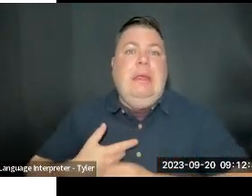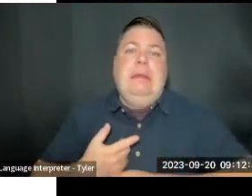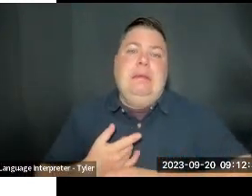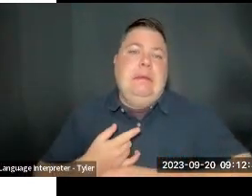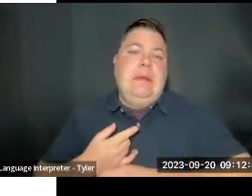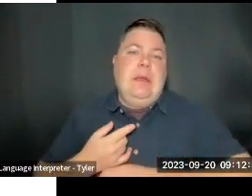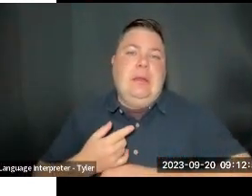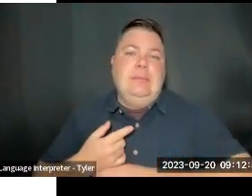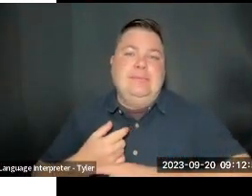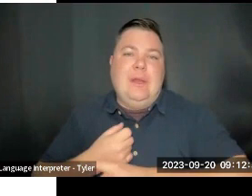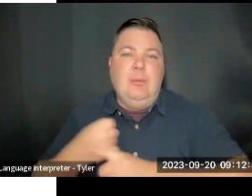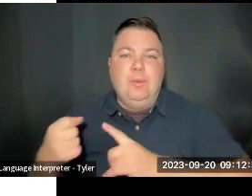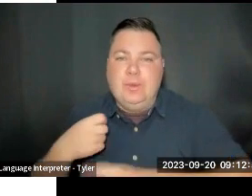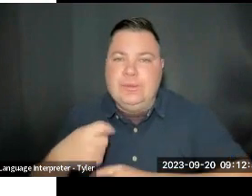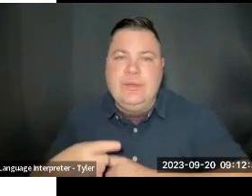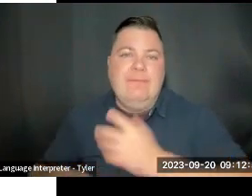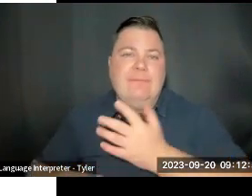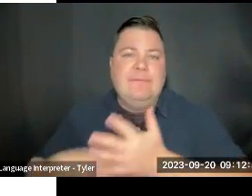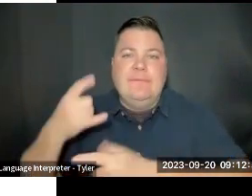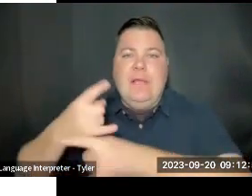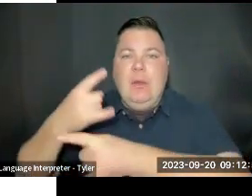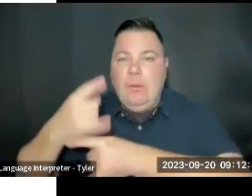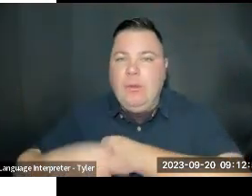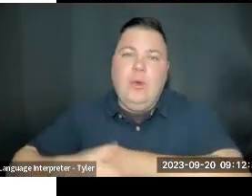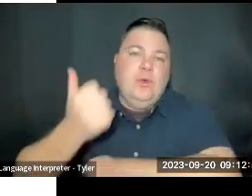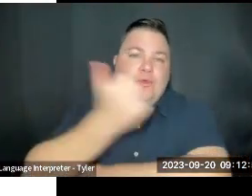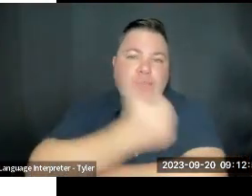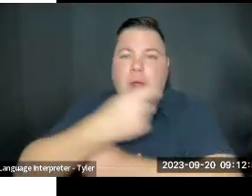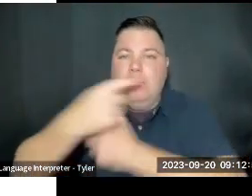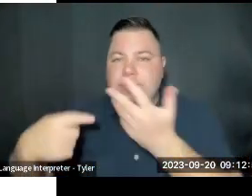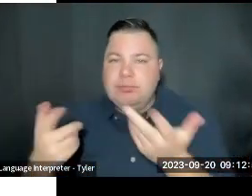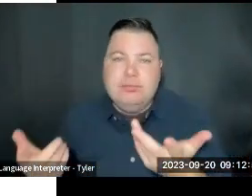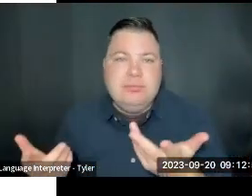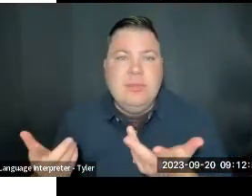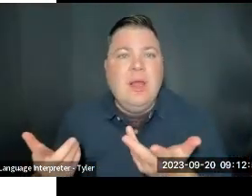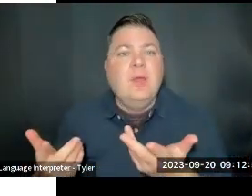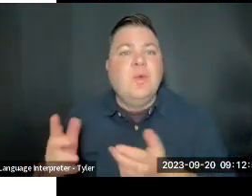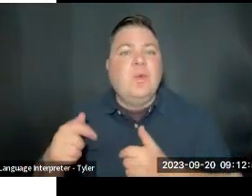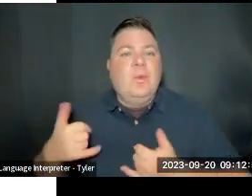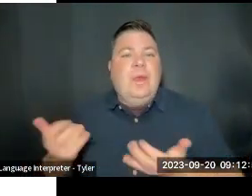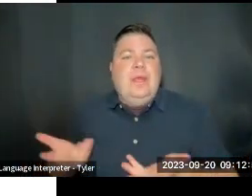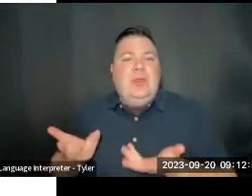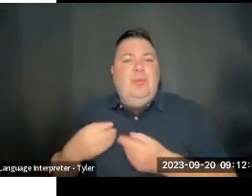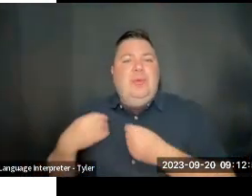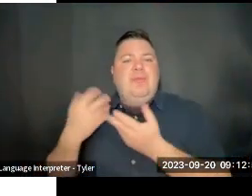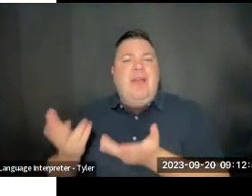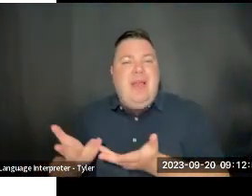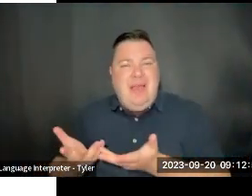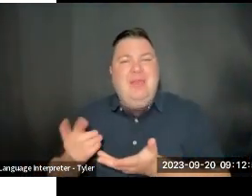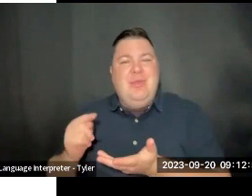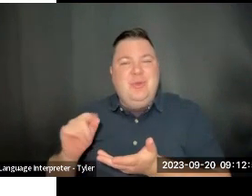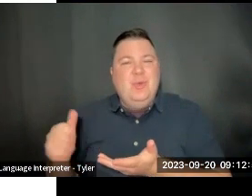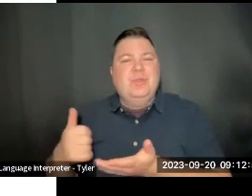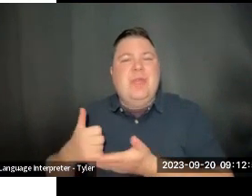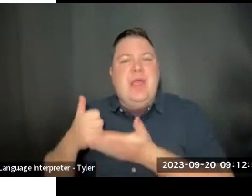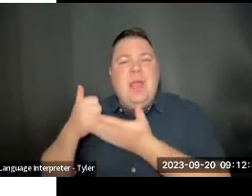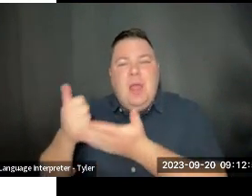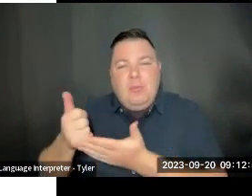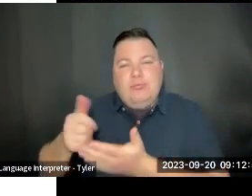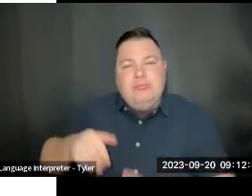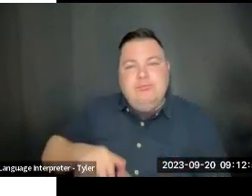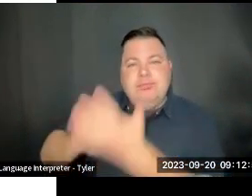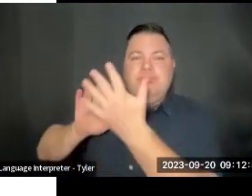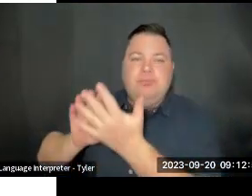really provides those tools the layperson needs to take that action. In fact, studies